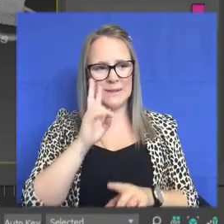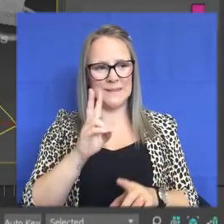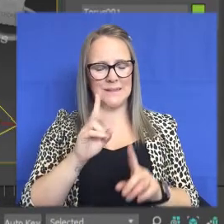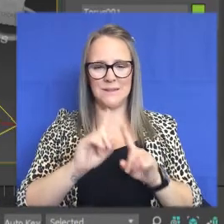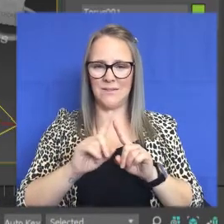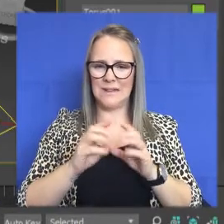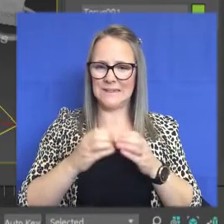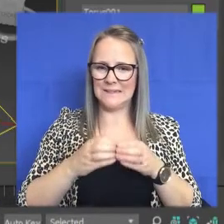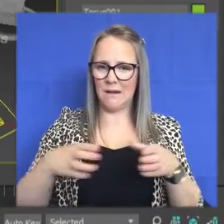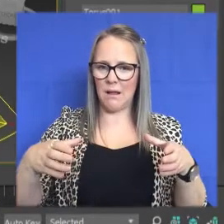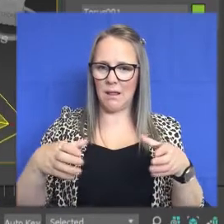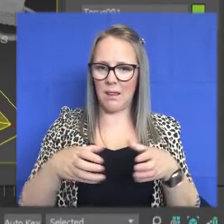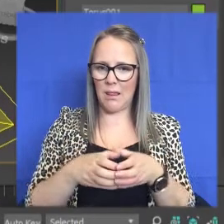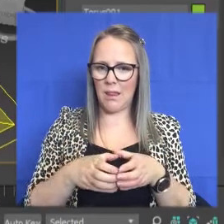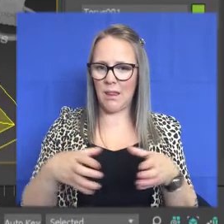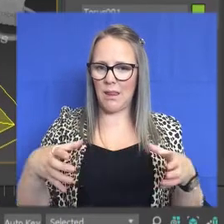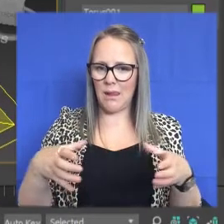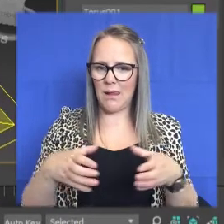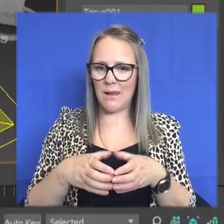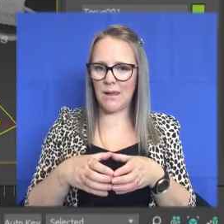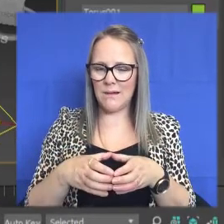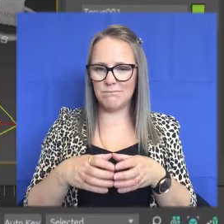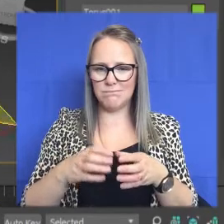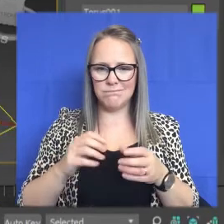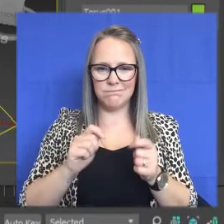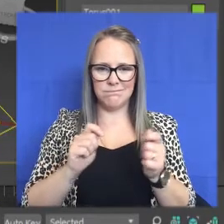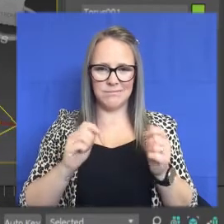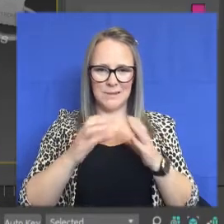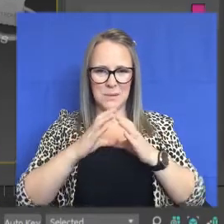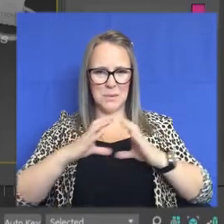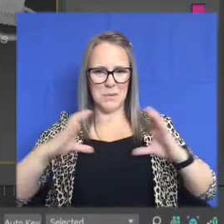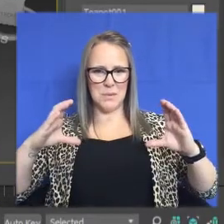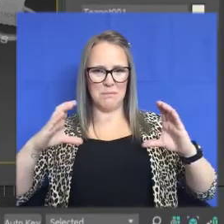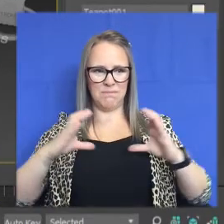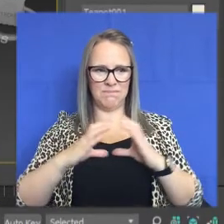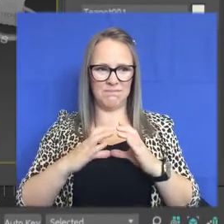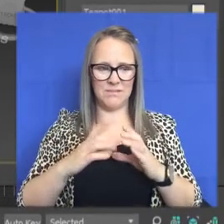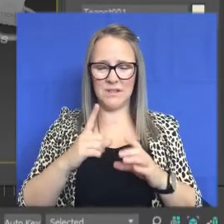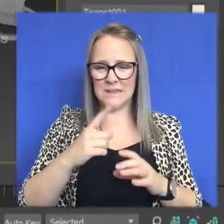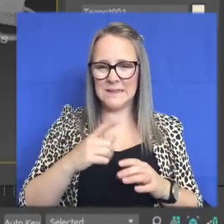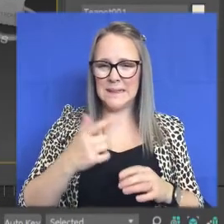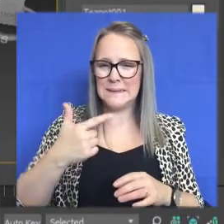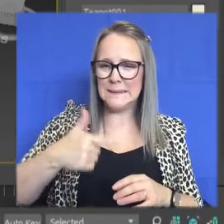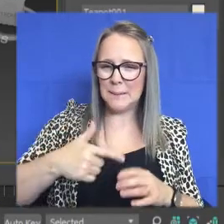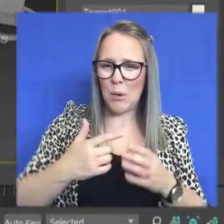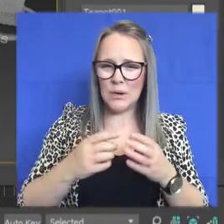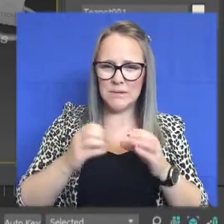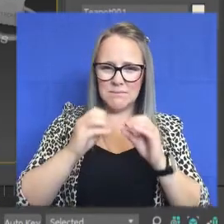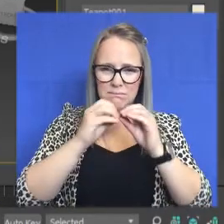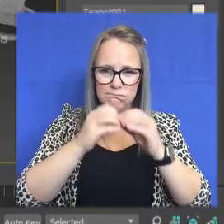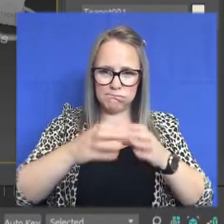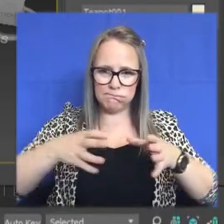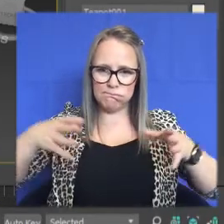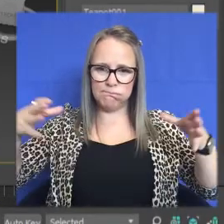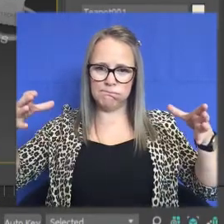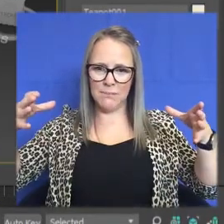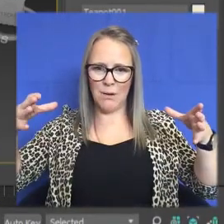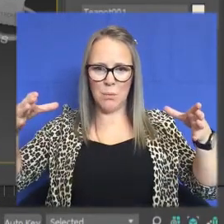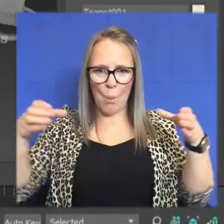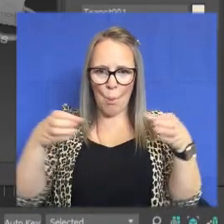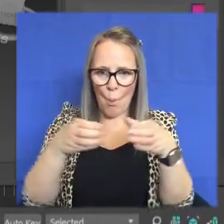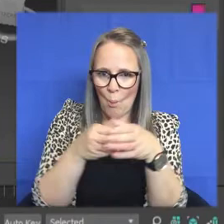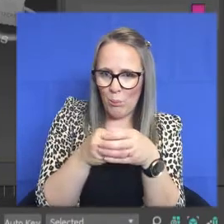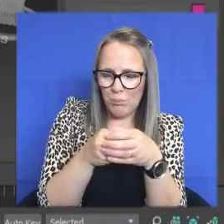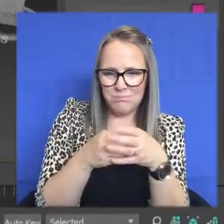use the scale tool to finish everything off to make the teapot big, small, or whatever the case may be.